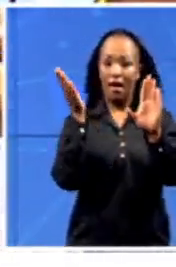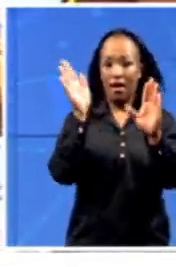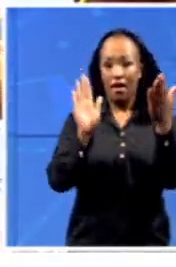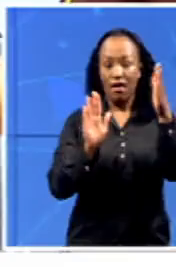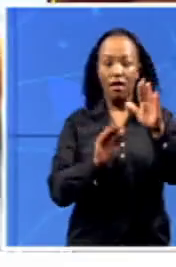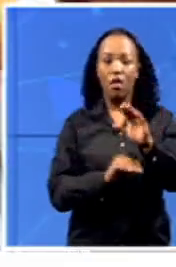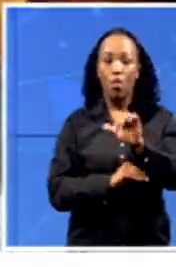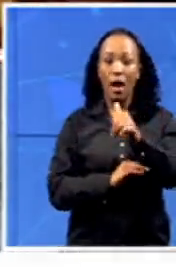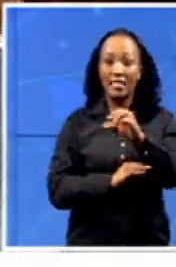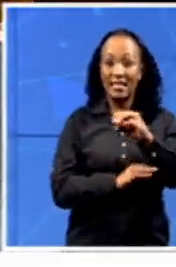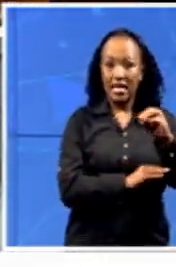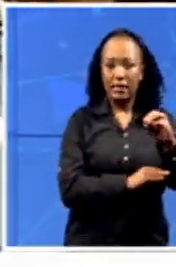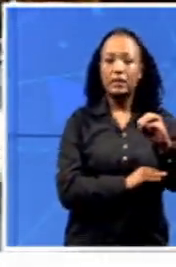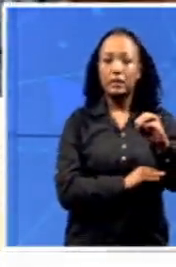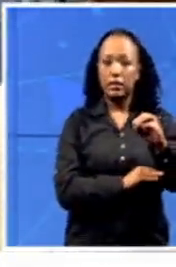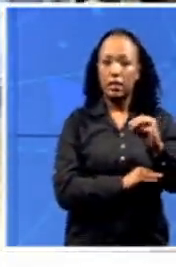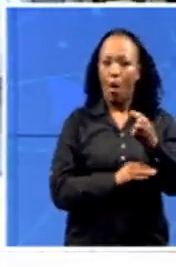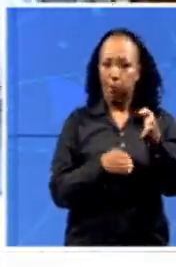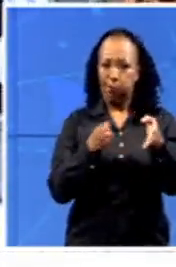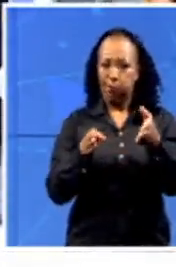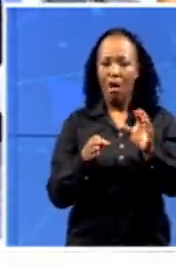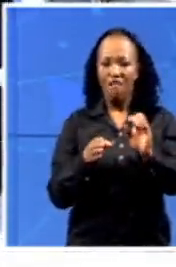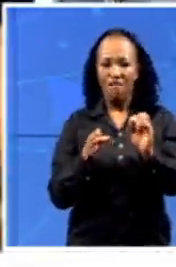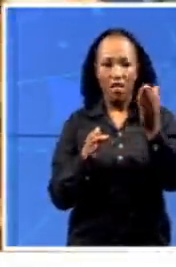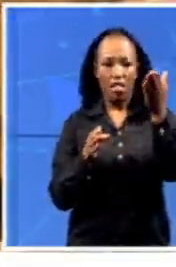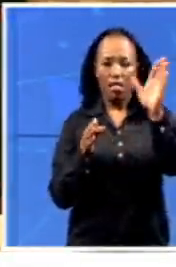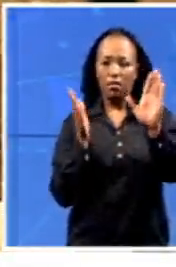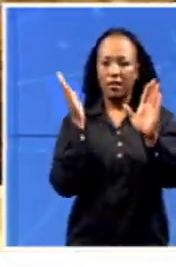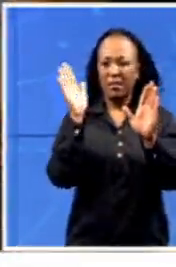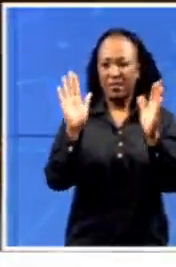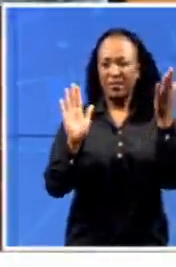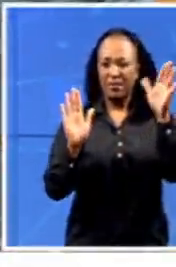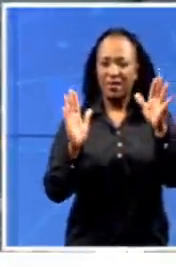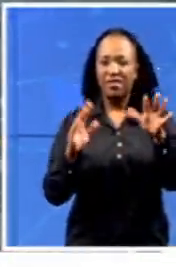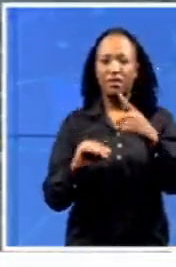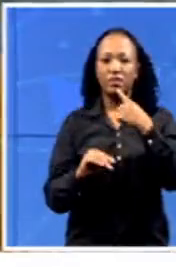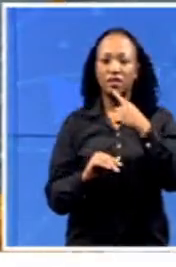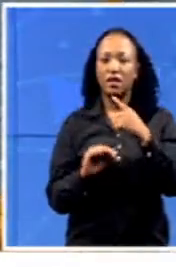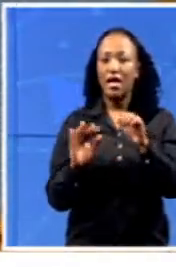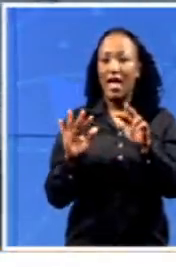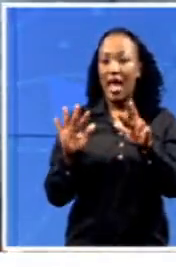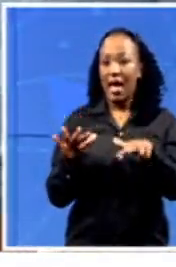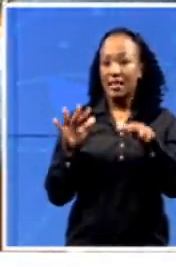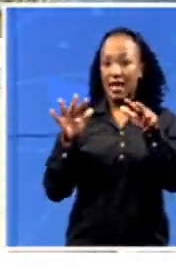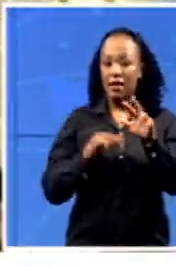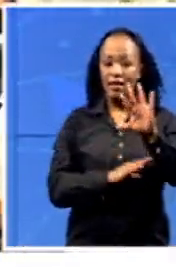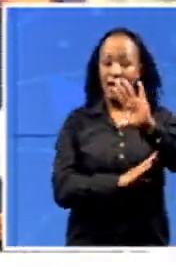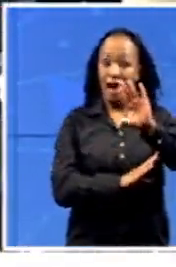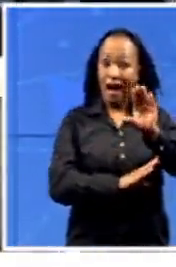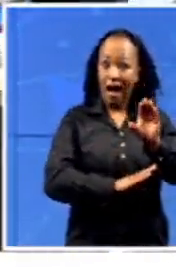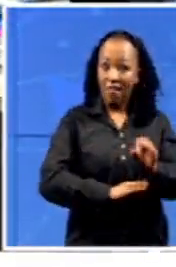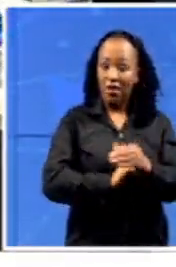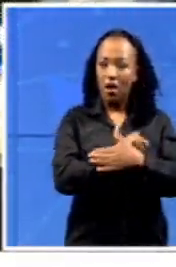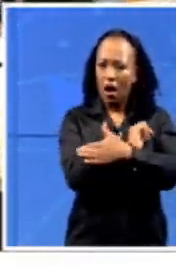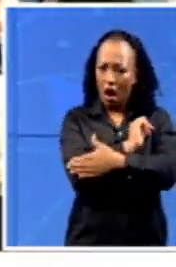than 600 of them, they are here. We are told that about 18 African countries that are